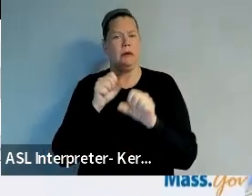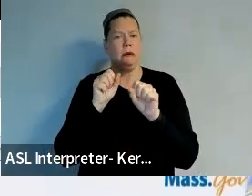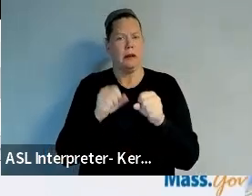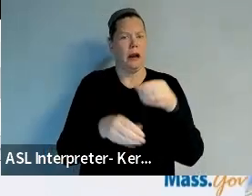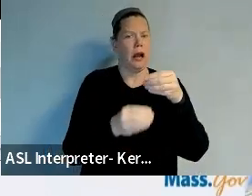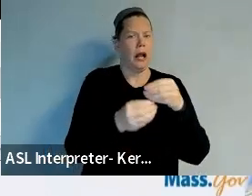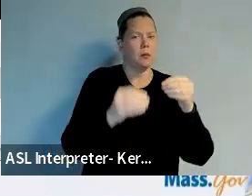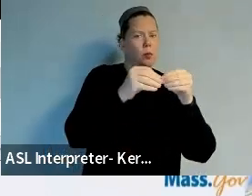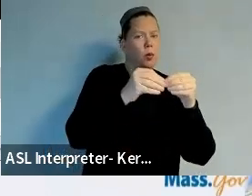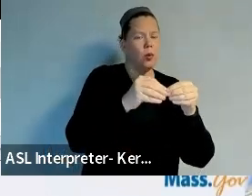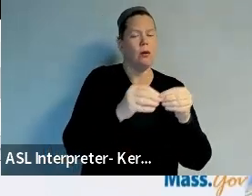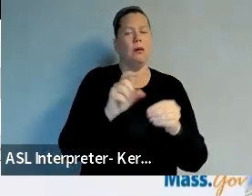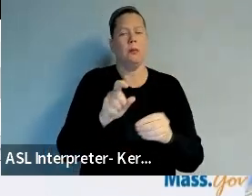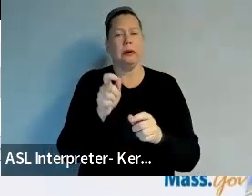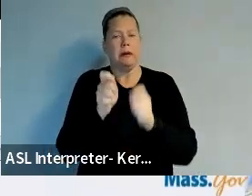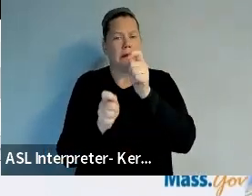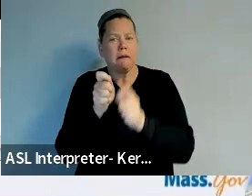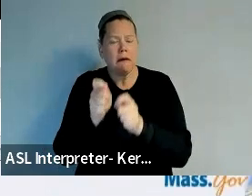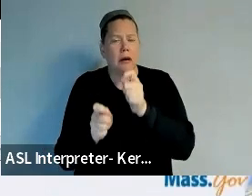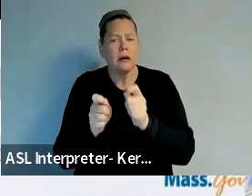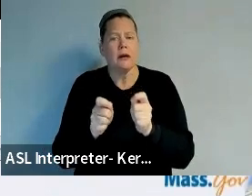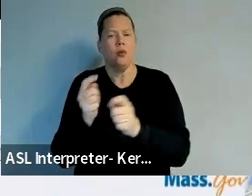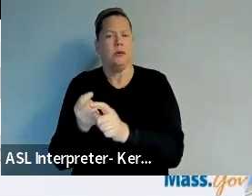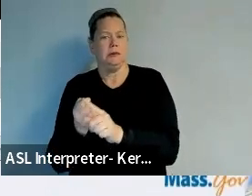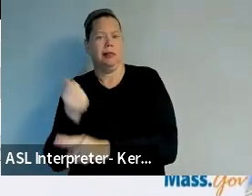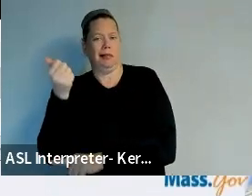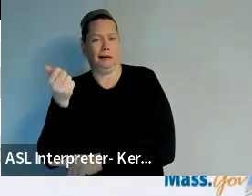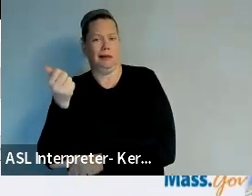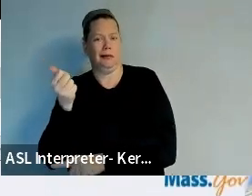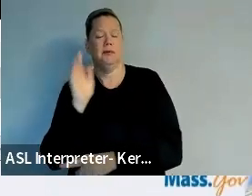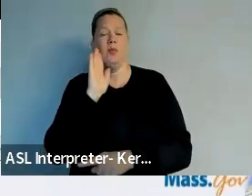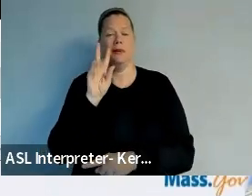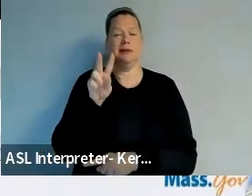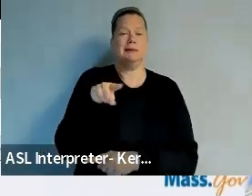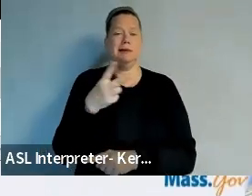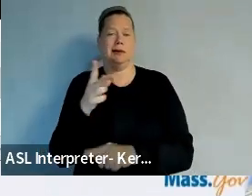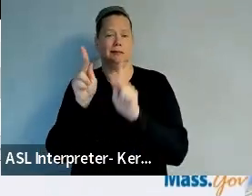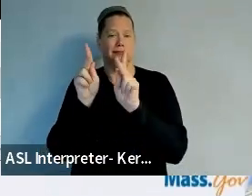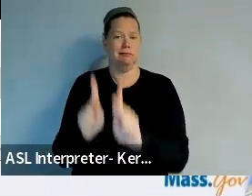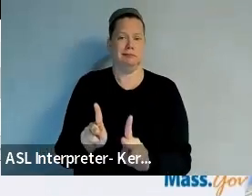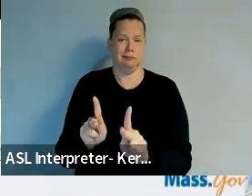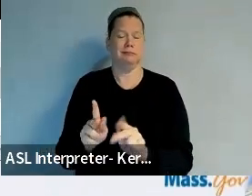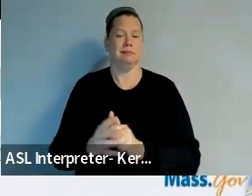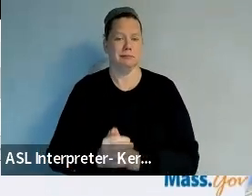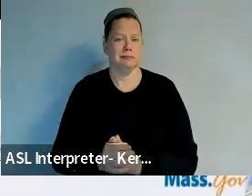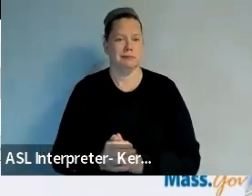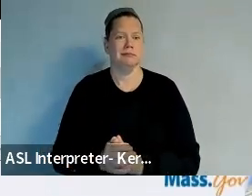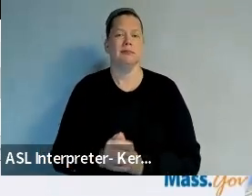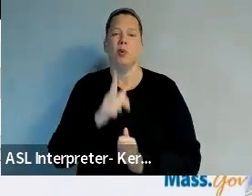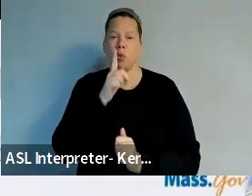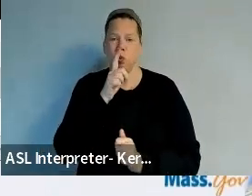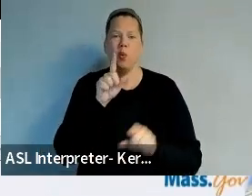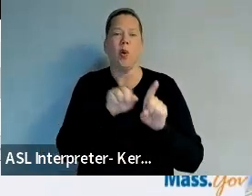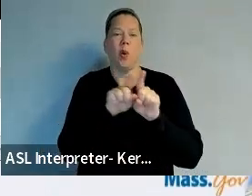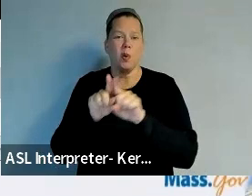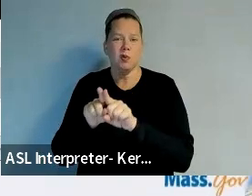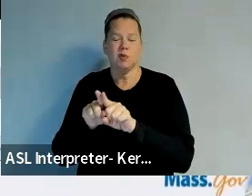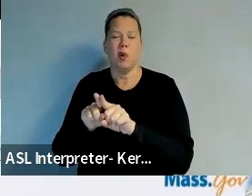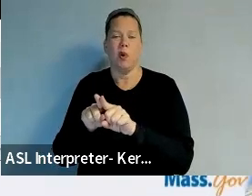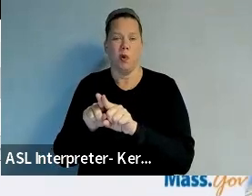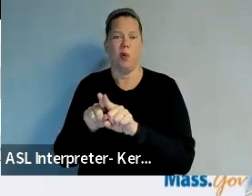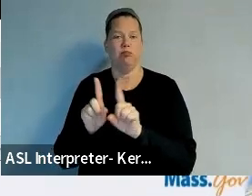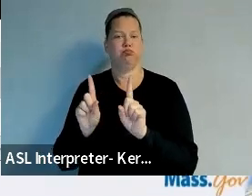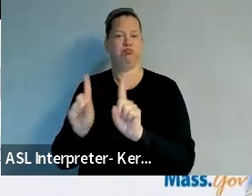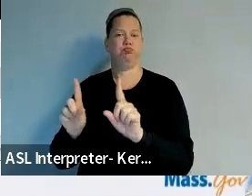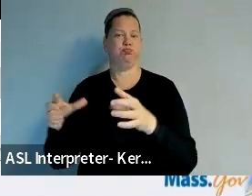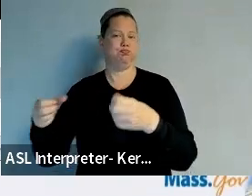us, we will add a second individual, user, who also applied the restraint, and then